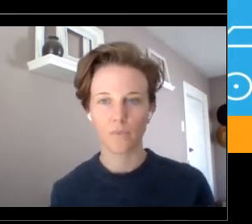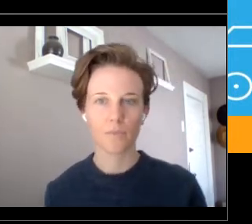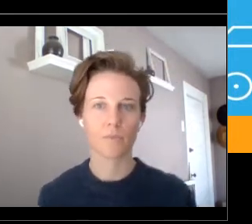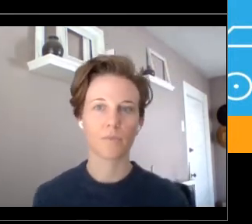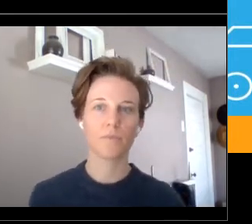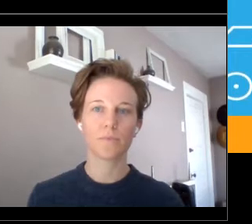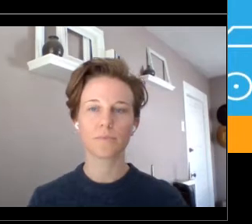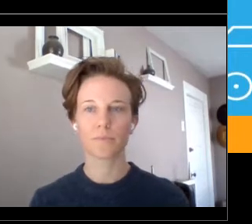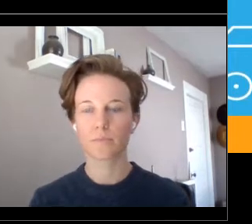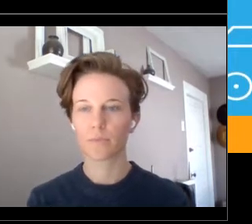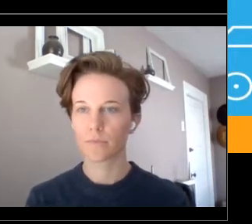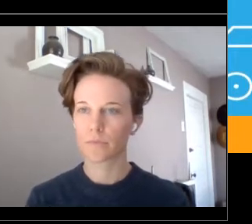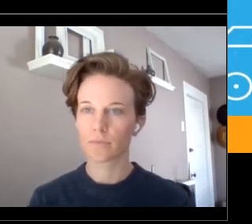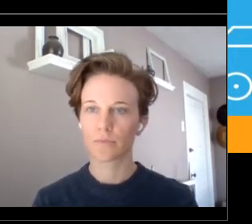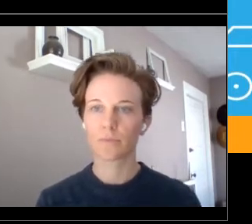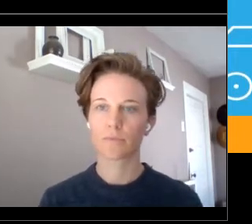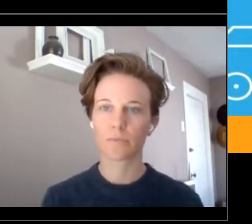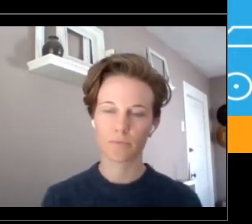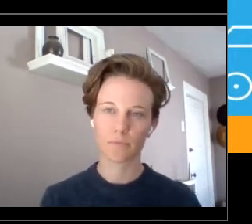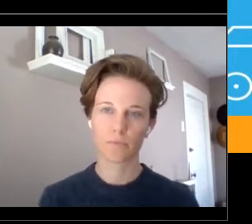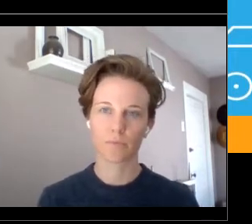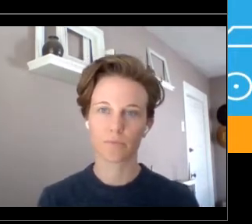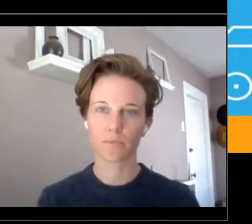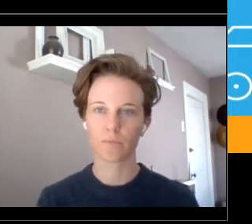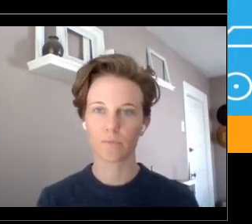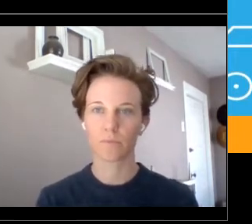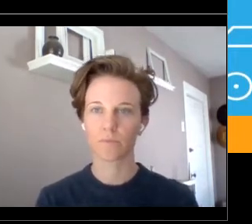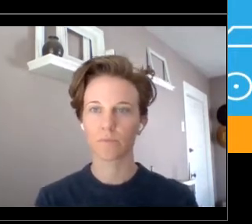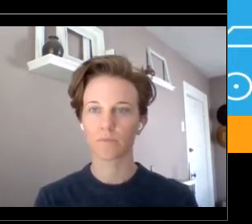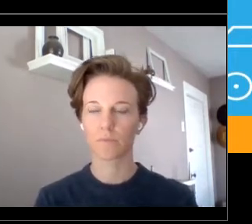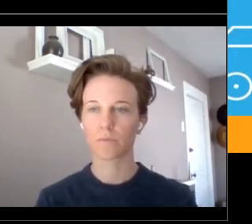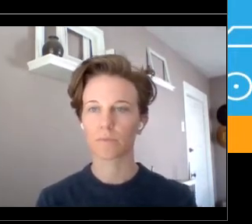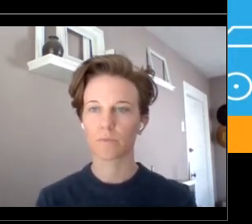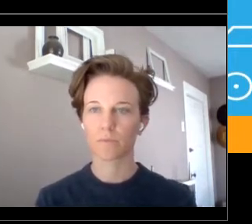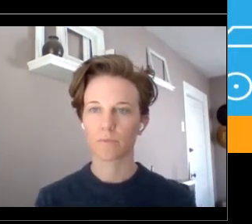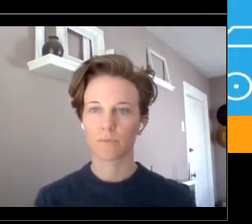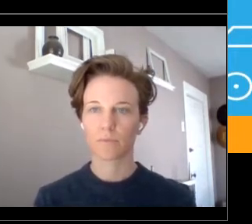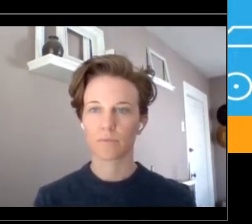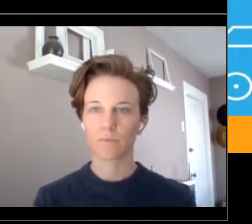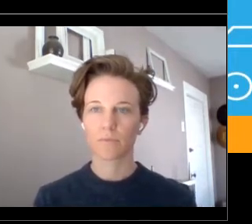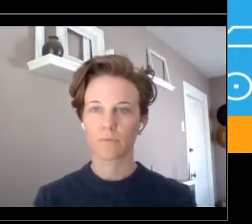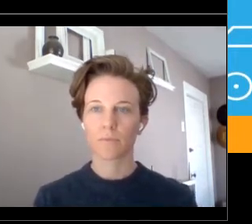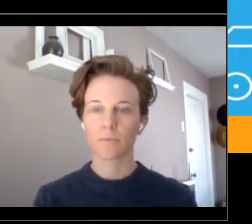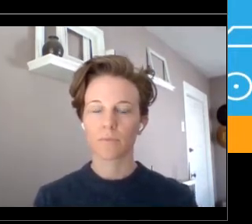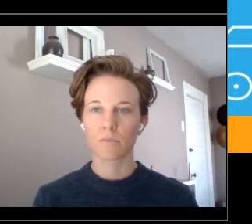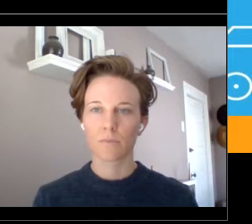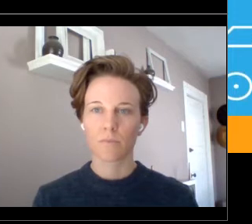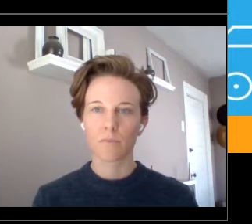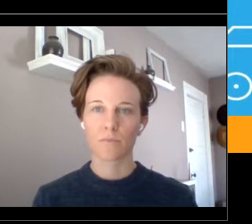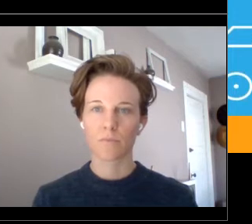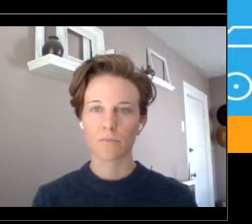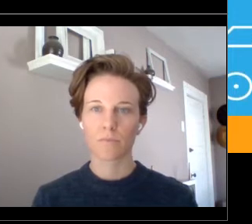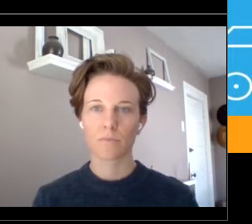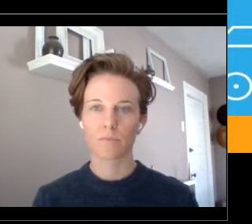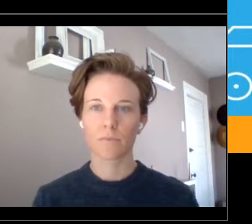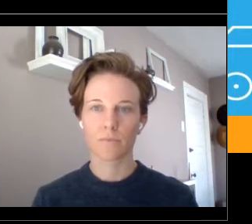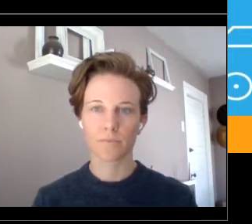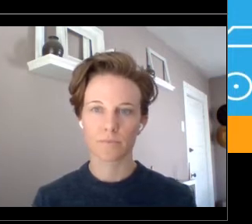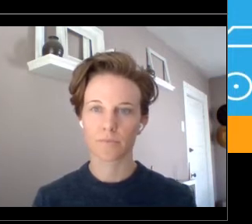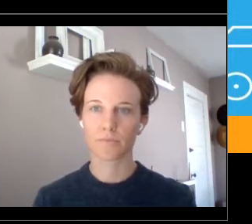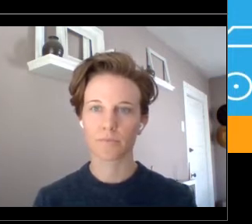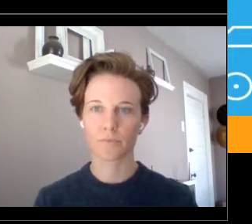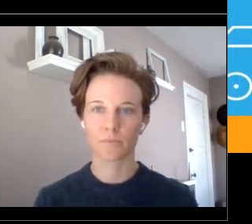Latinx Heritage Month, kicked off yesterday for those that celebrate. I would encourage all folks to engage with